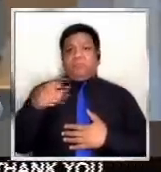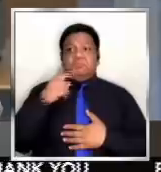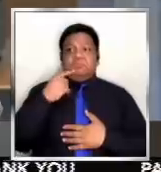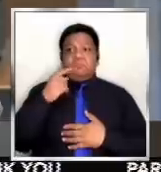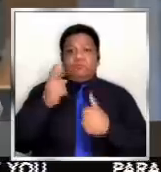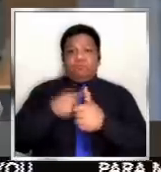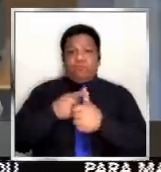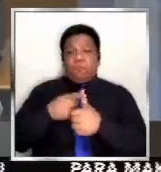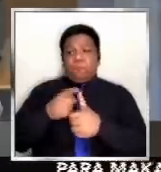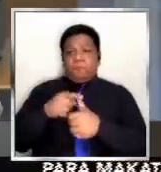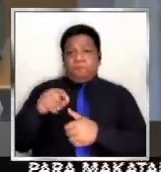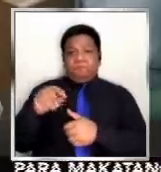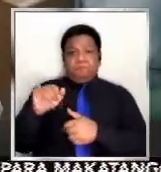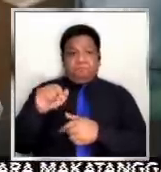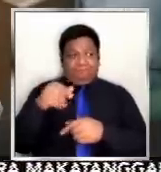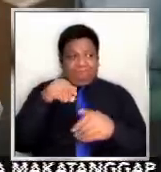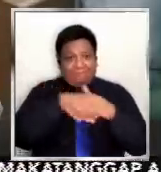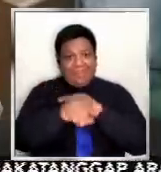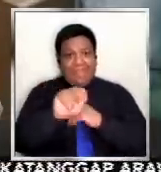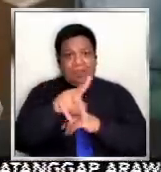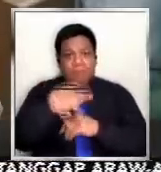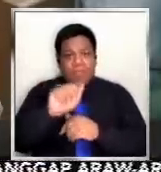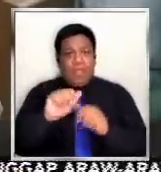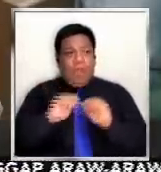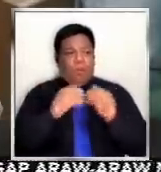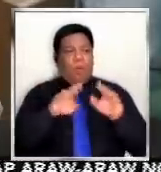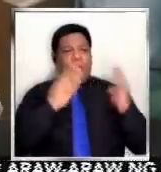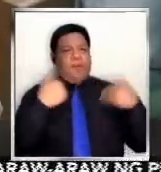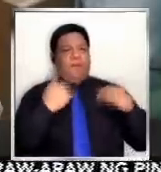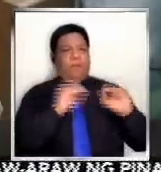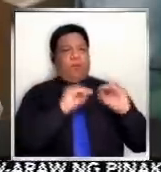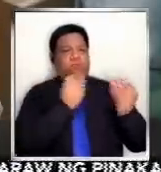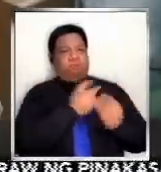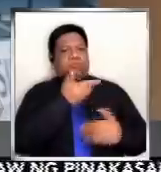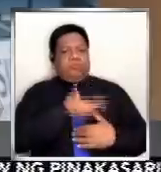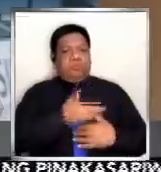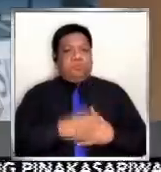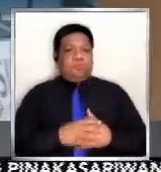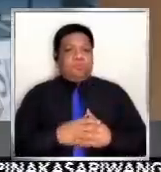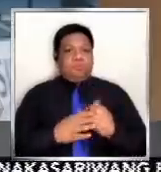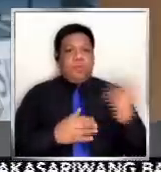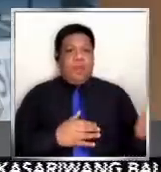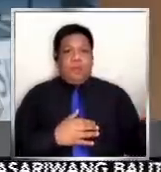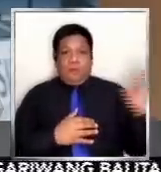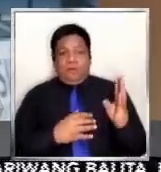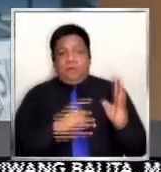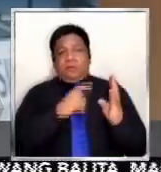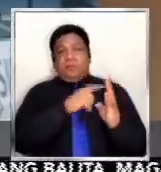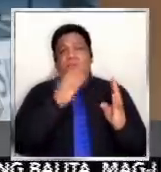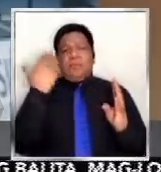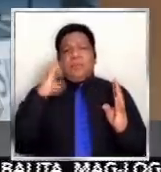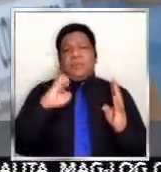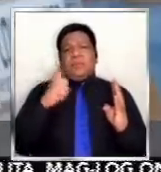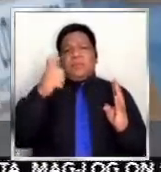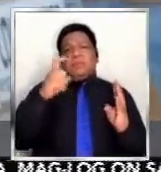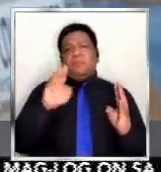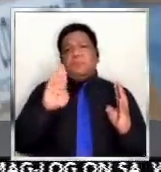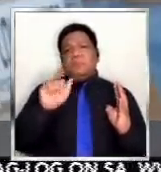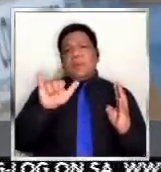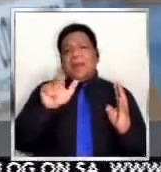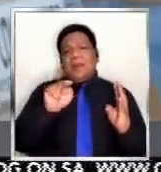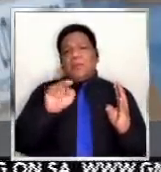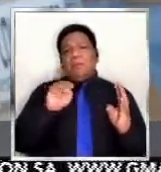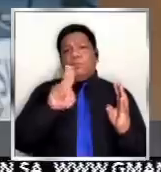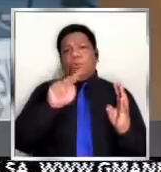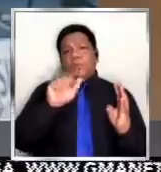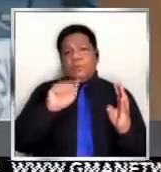component of the open organization. Humarap naman sa pagdinig sina dating Bayan Muna Party List Representative Teddy Casino at Nery